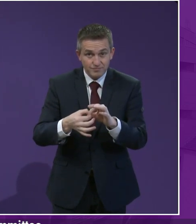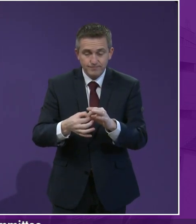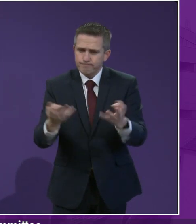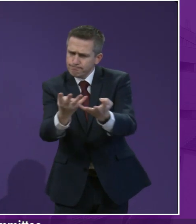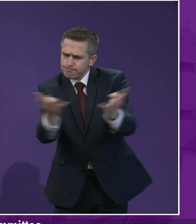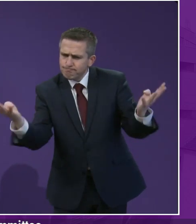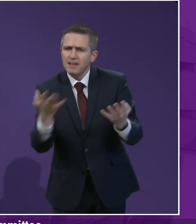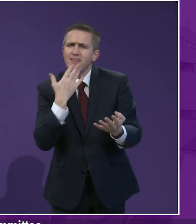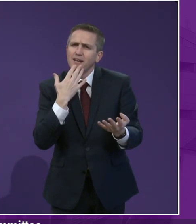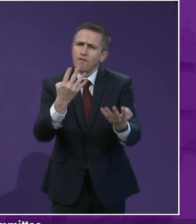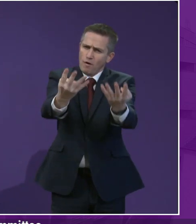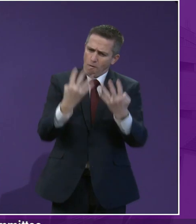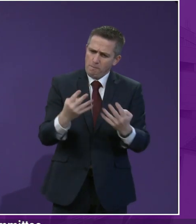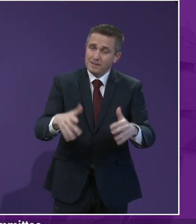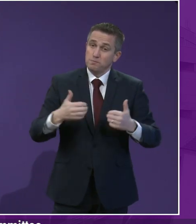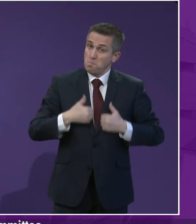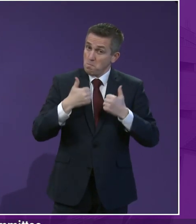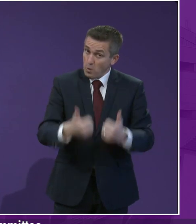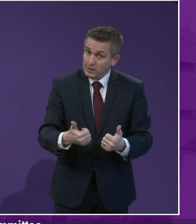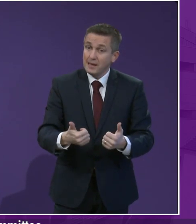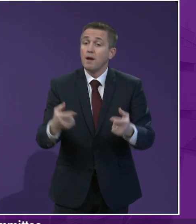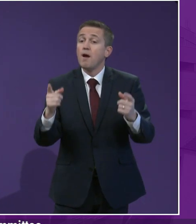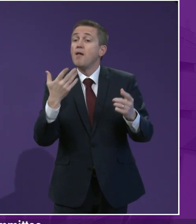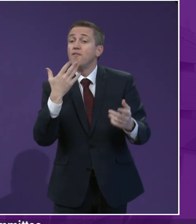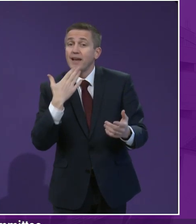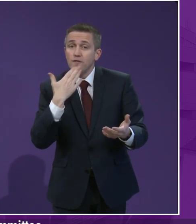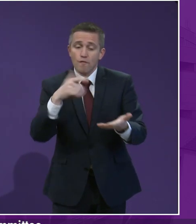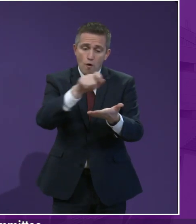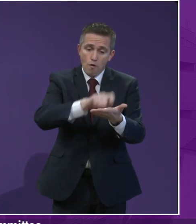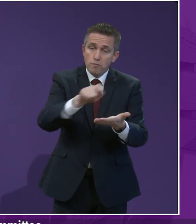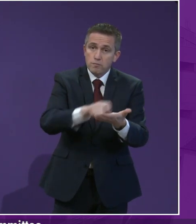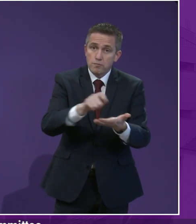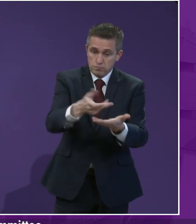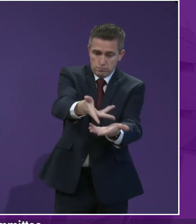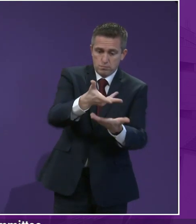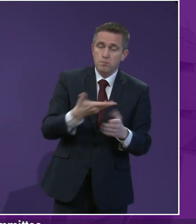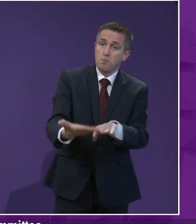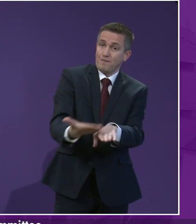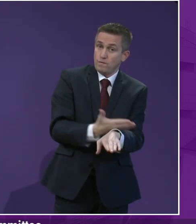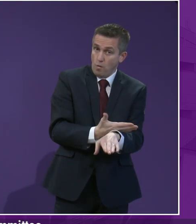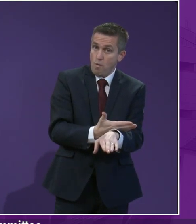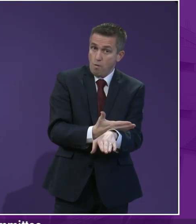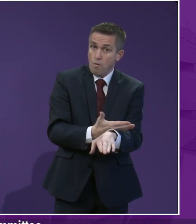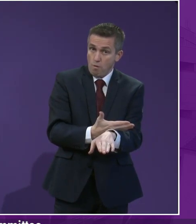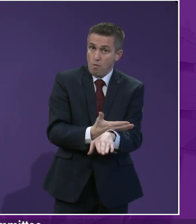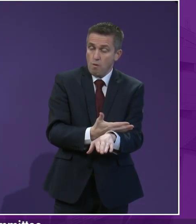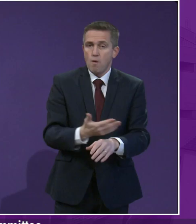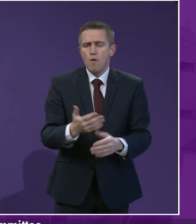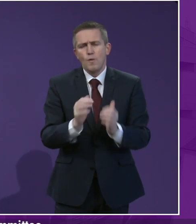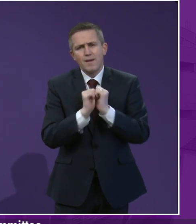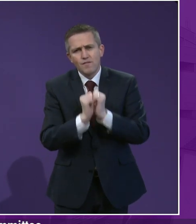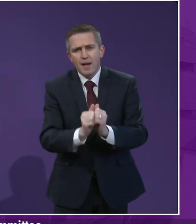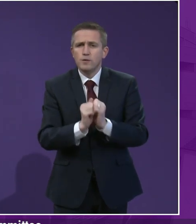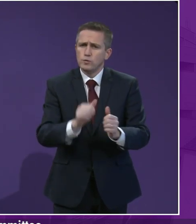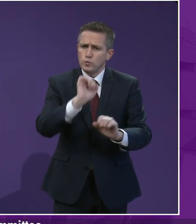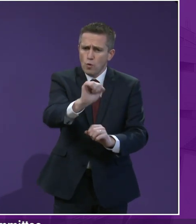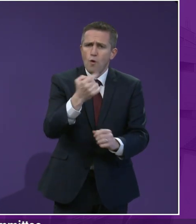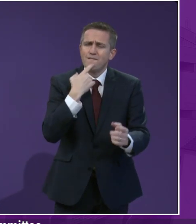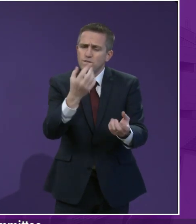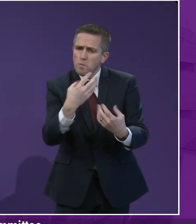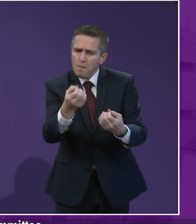And last but not least is Christopher Wilde, the Widening Access and Participation Officer at St Andrews University Student